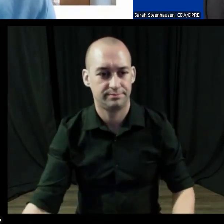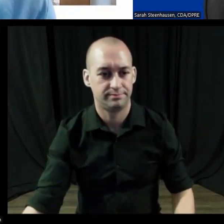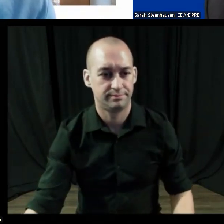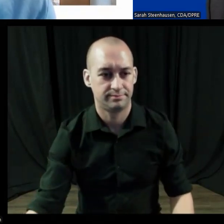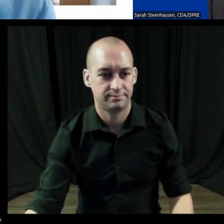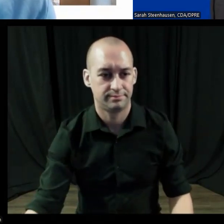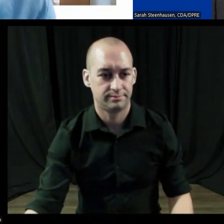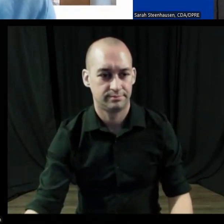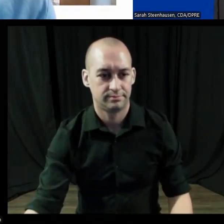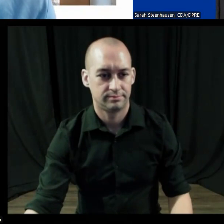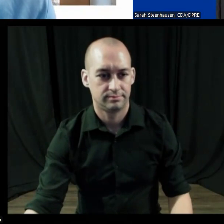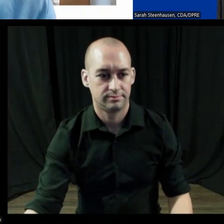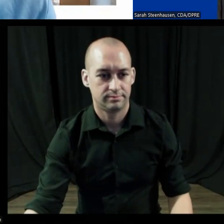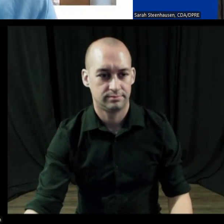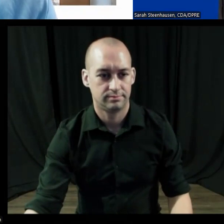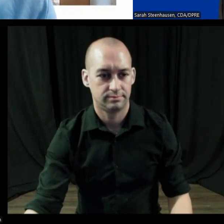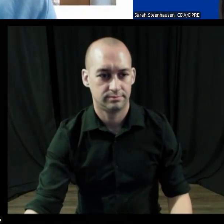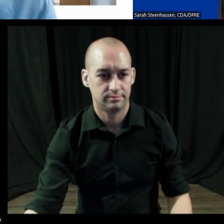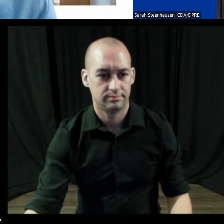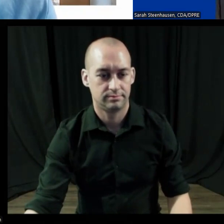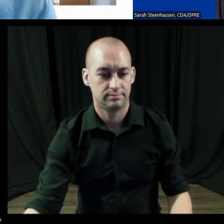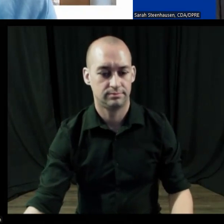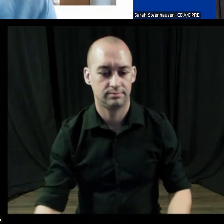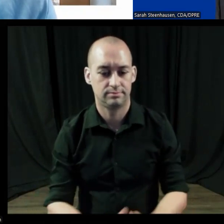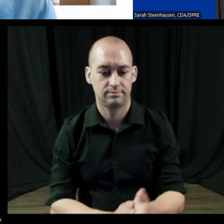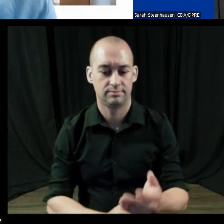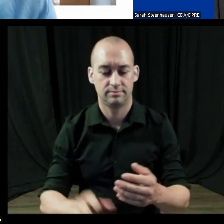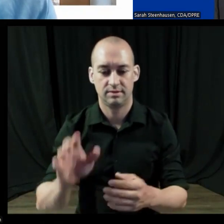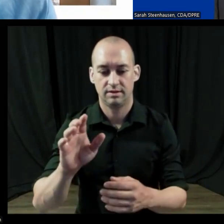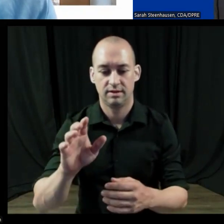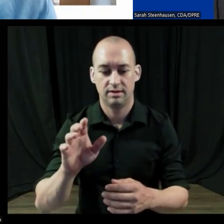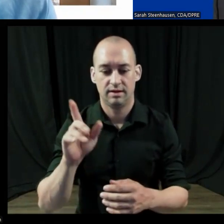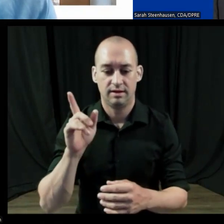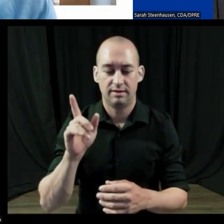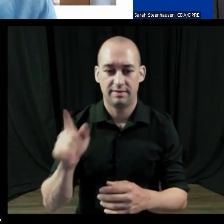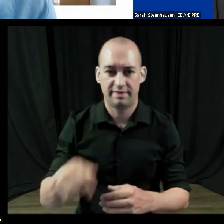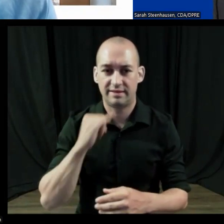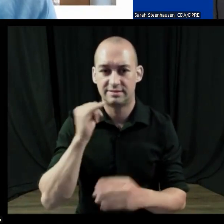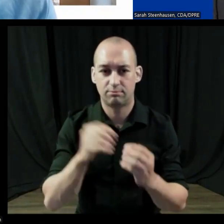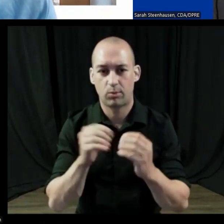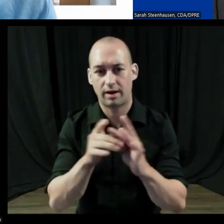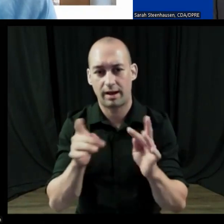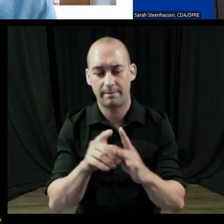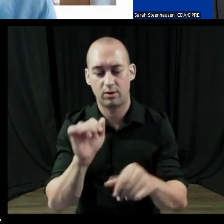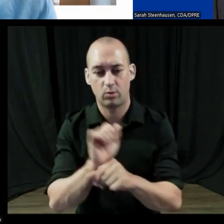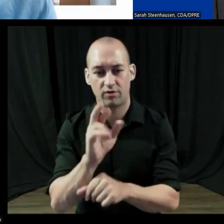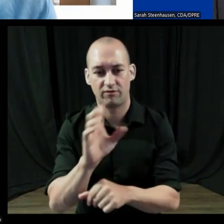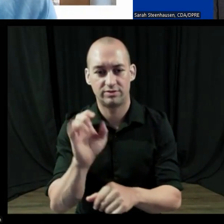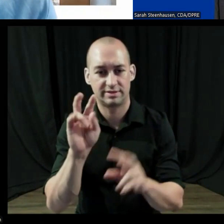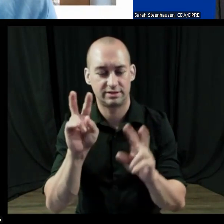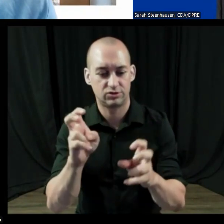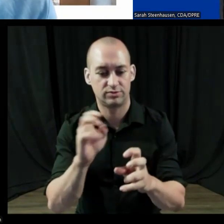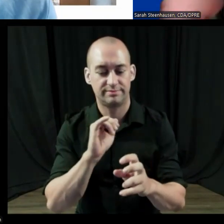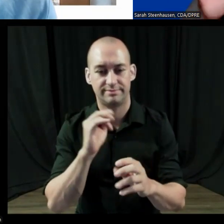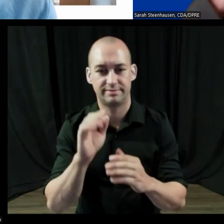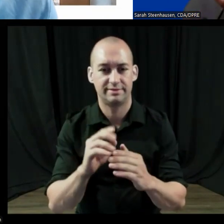Terrific. Karen Lustig, she says, this is more of a comment about the workforce issue and leveraging the housing stock. There